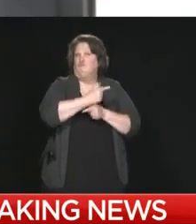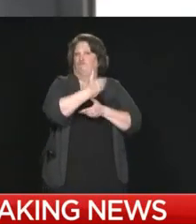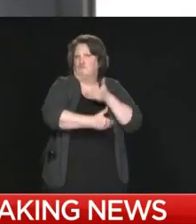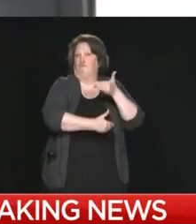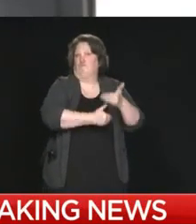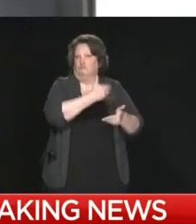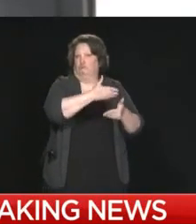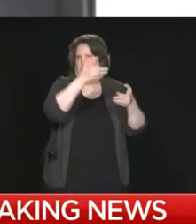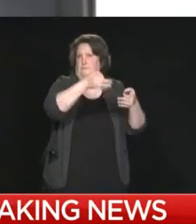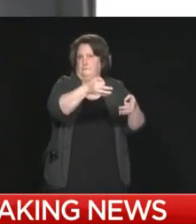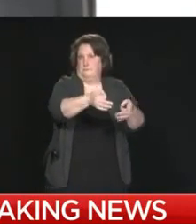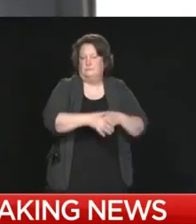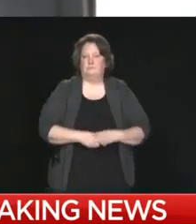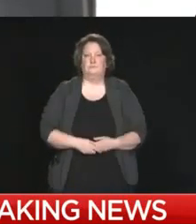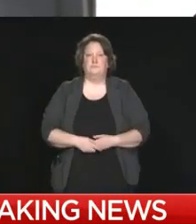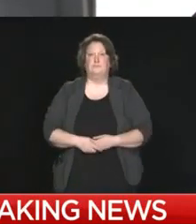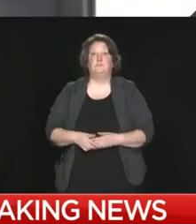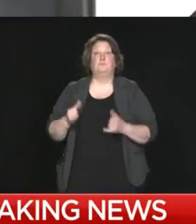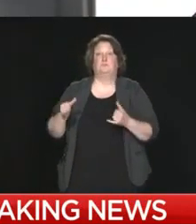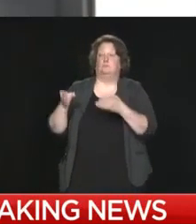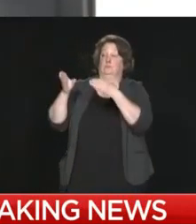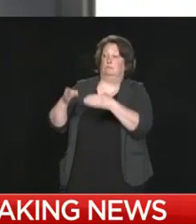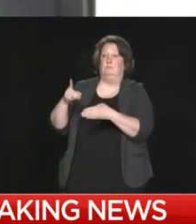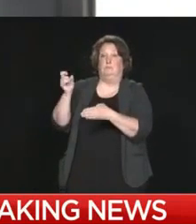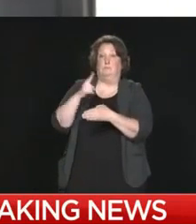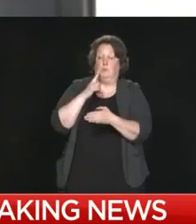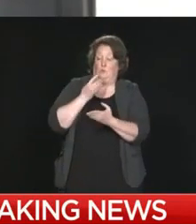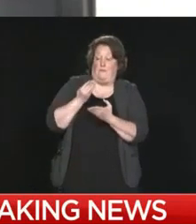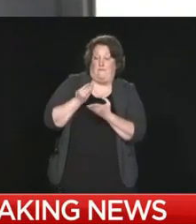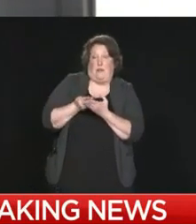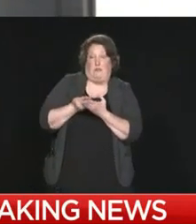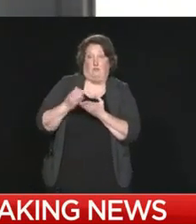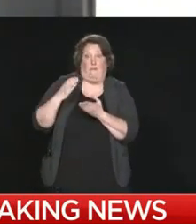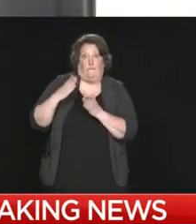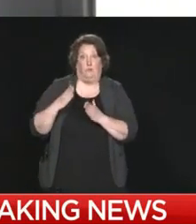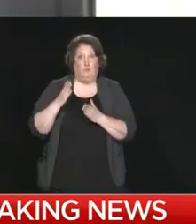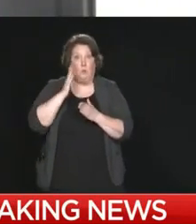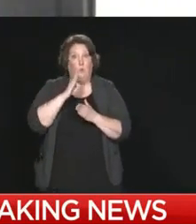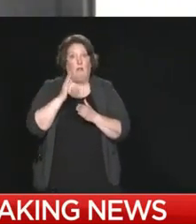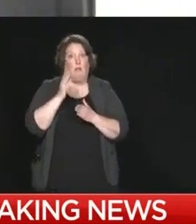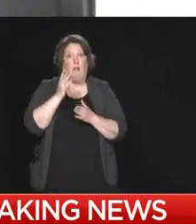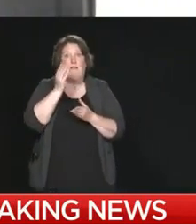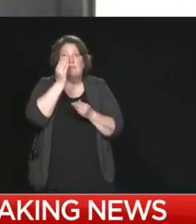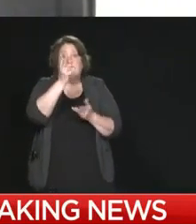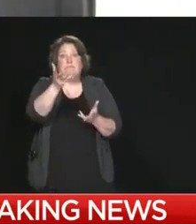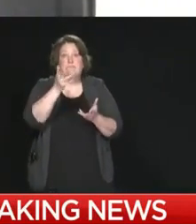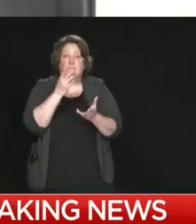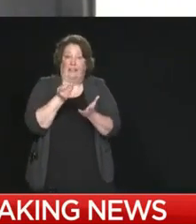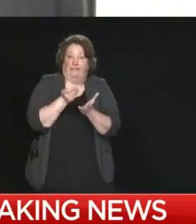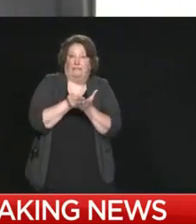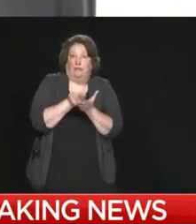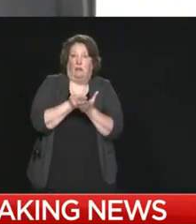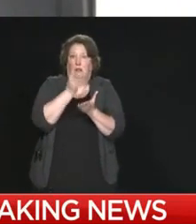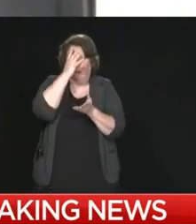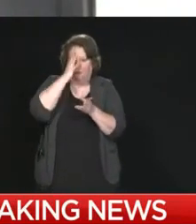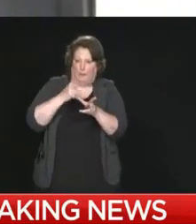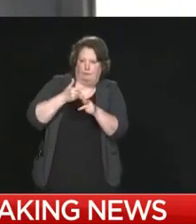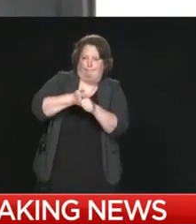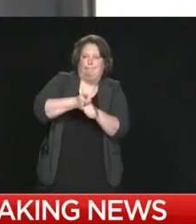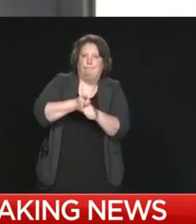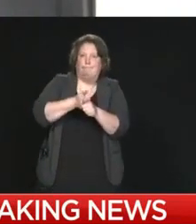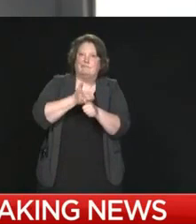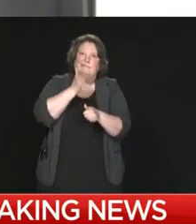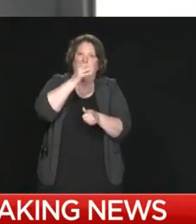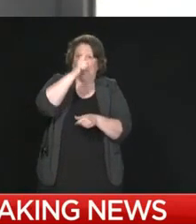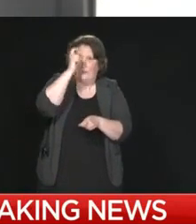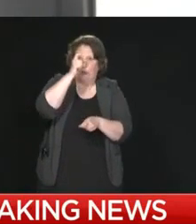CNN Bloomberg is reporting this morning that finance officials are preparing to deliver a fiscal update sometime this summer. Your government